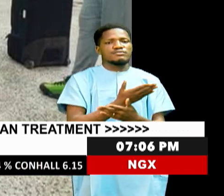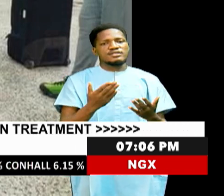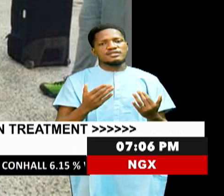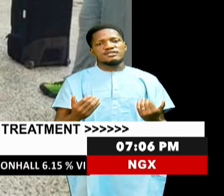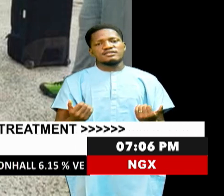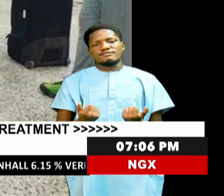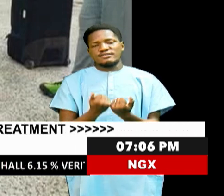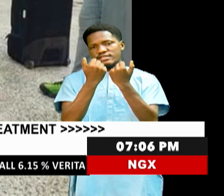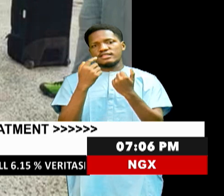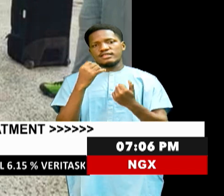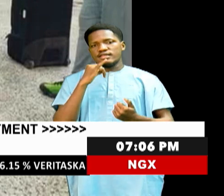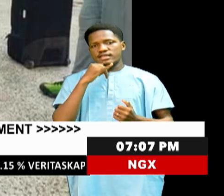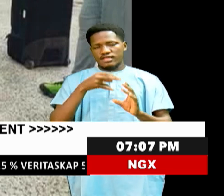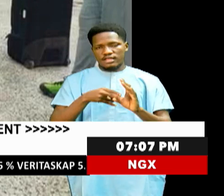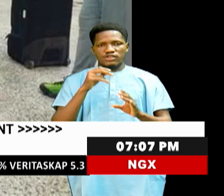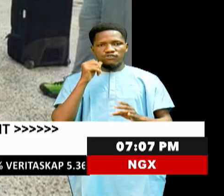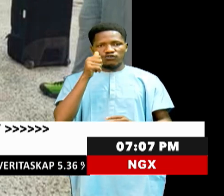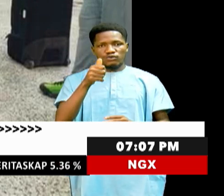in the future.